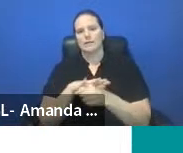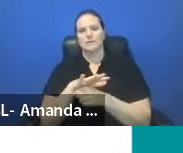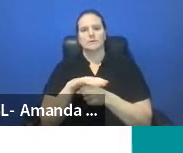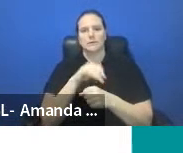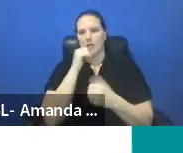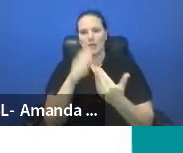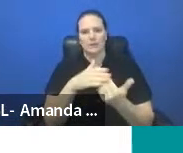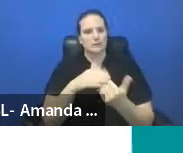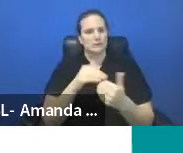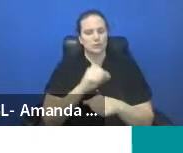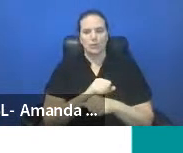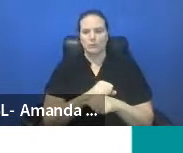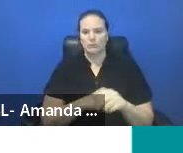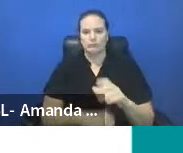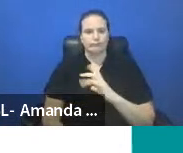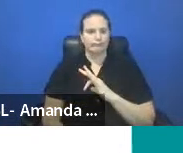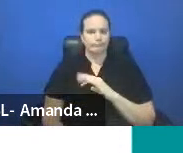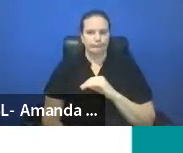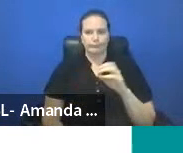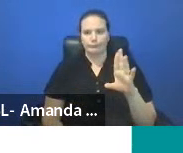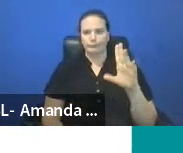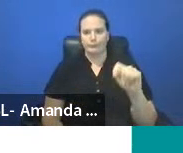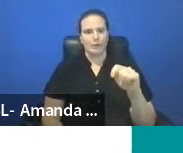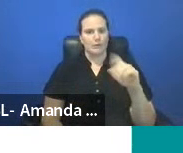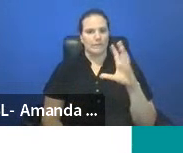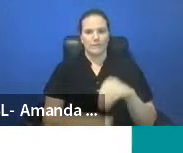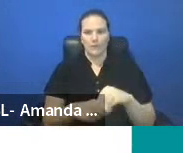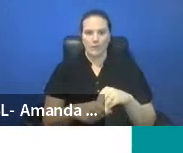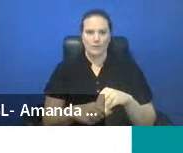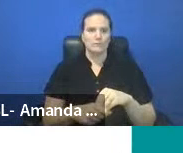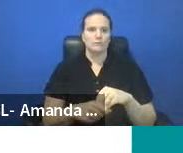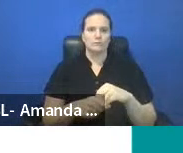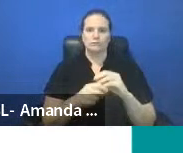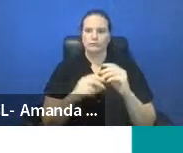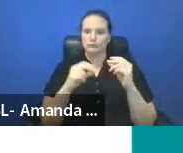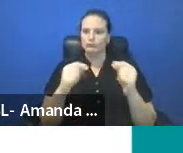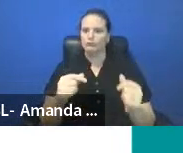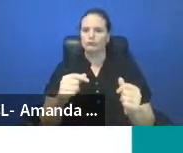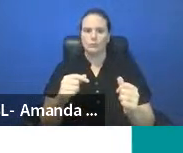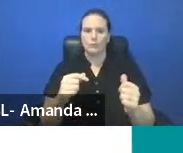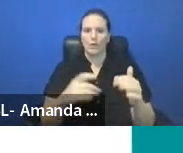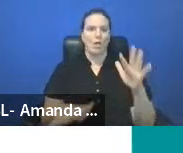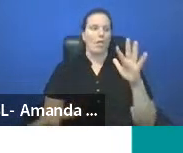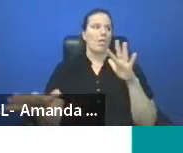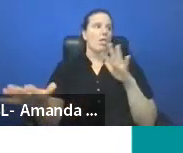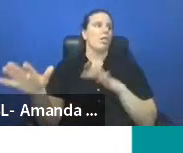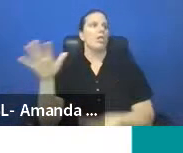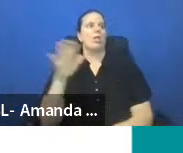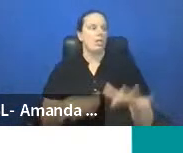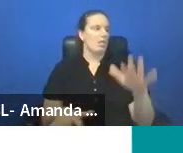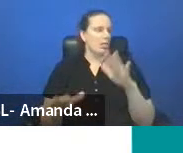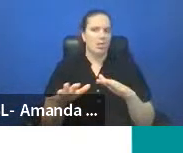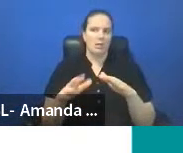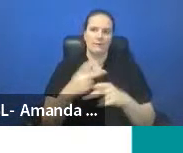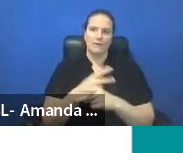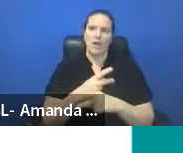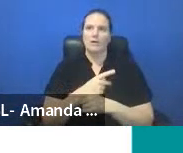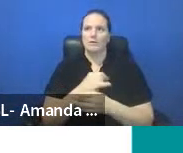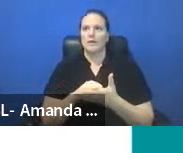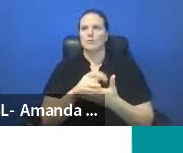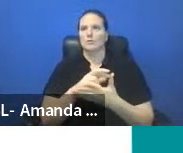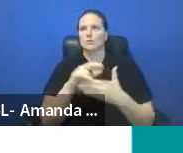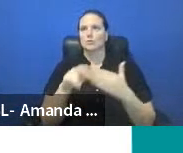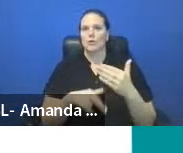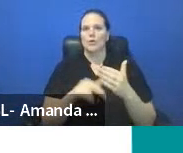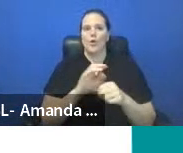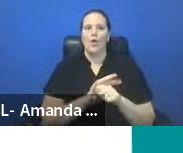easy task. And Brent jumped in there right at the beginning when we were all trying to figure this out as a result of